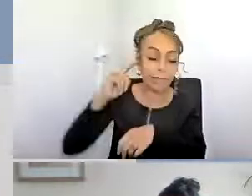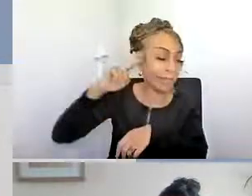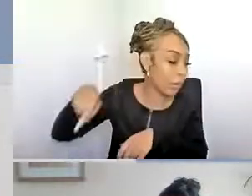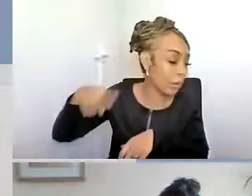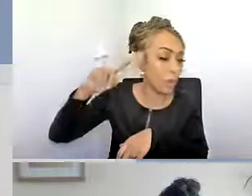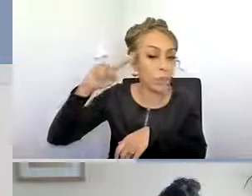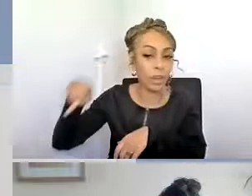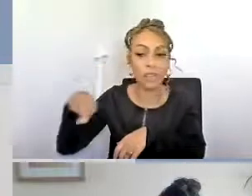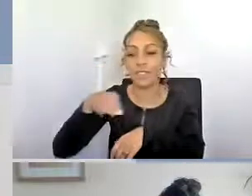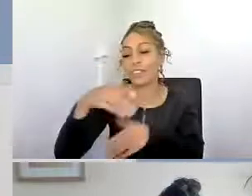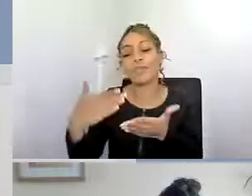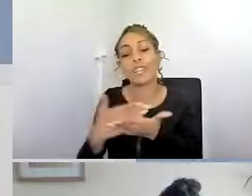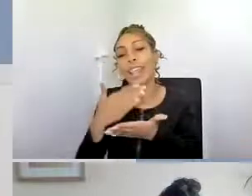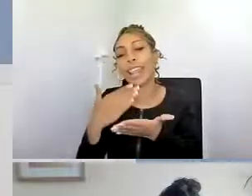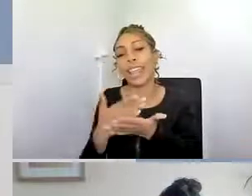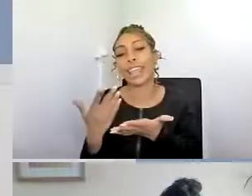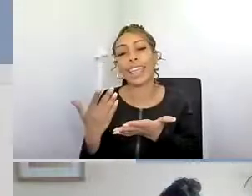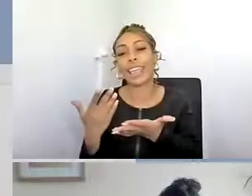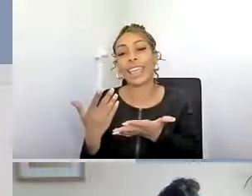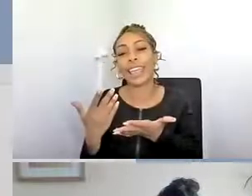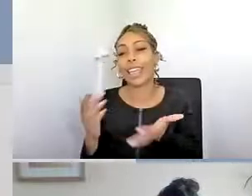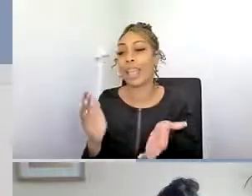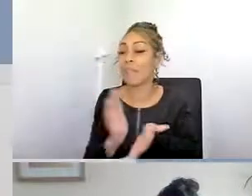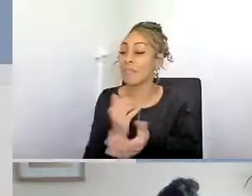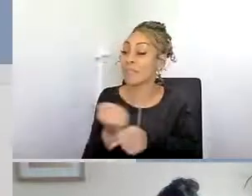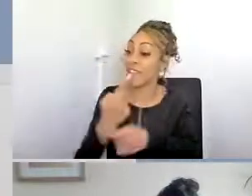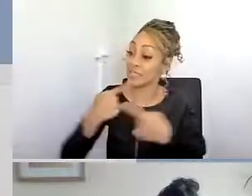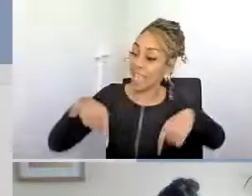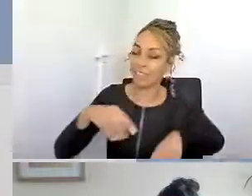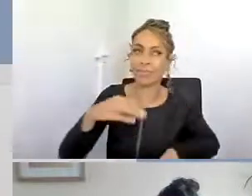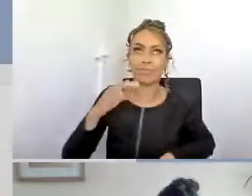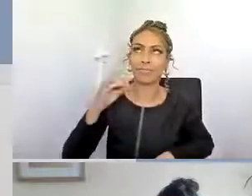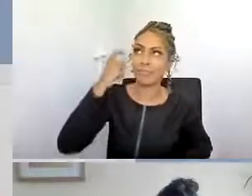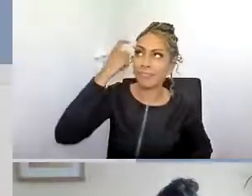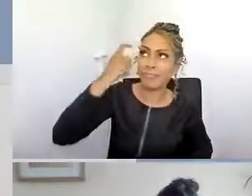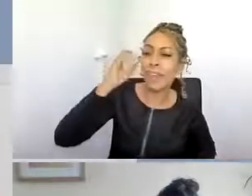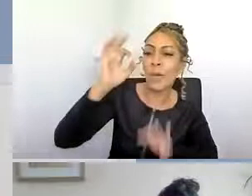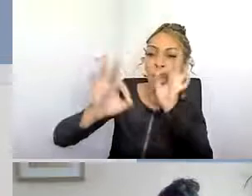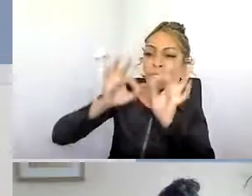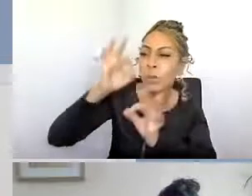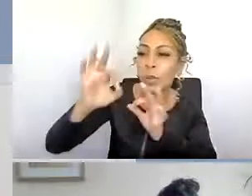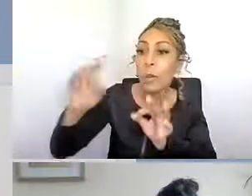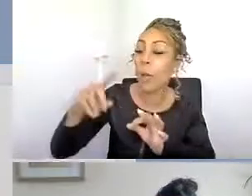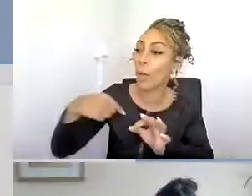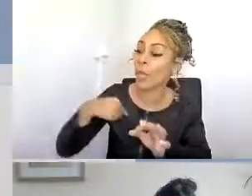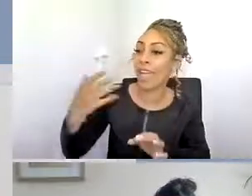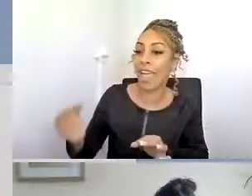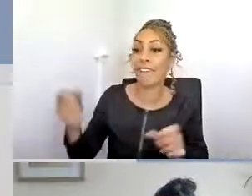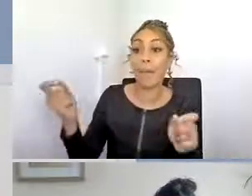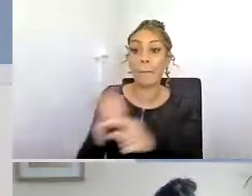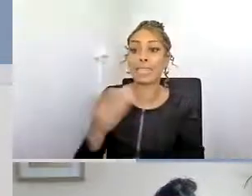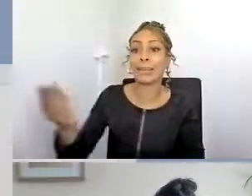she really, I find it very, she makes us question what we've looked at and what we might have missed